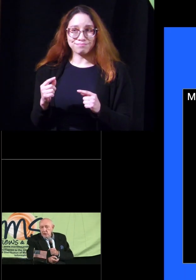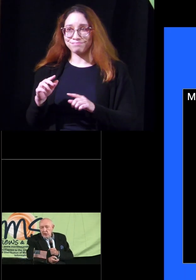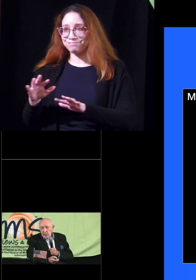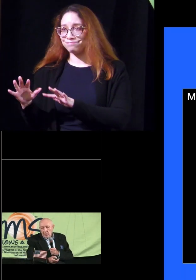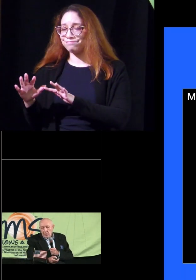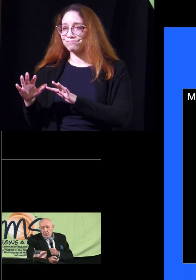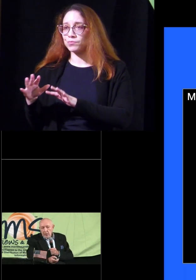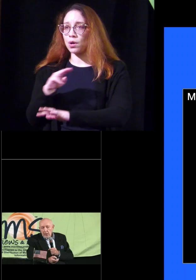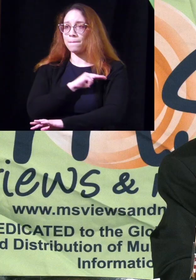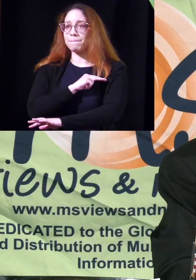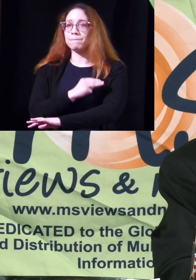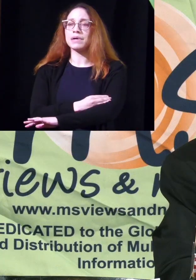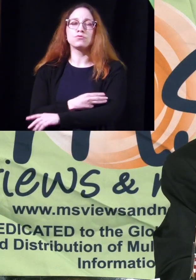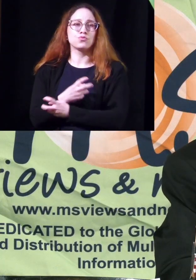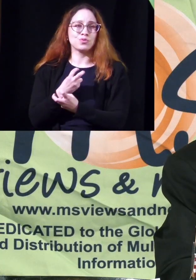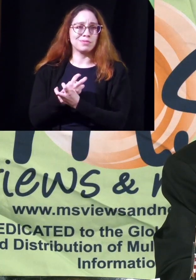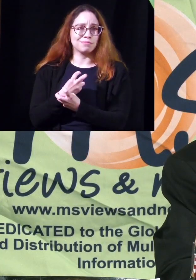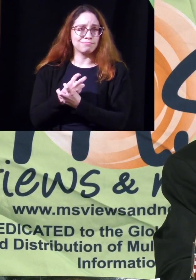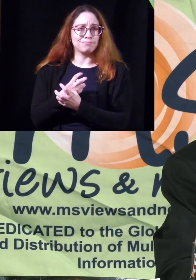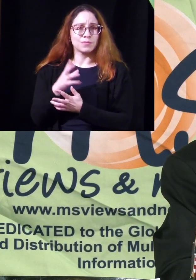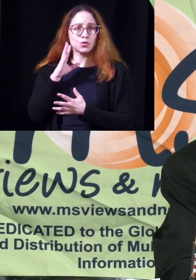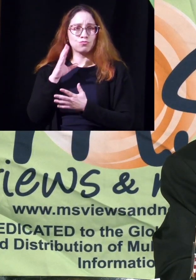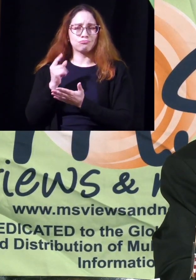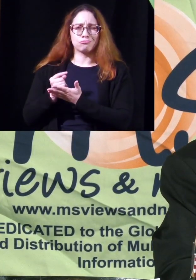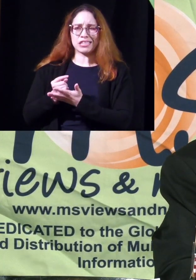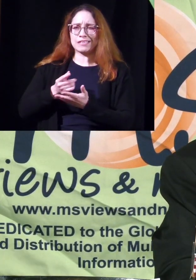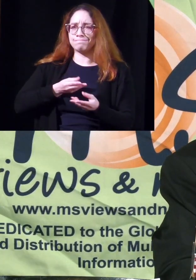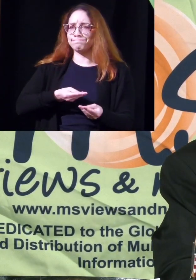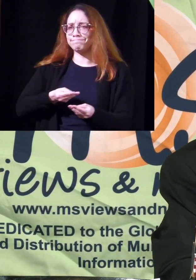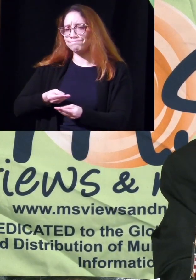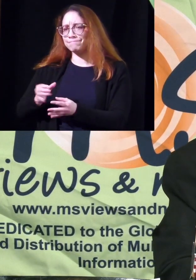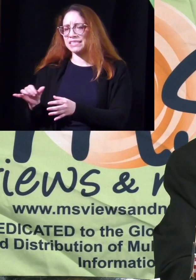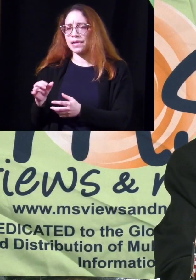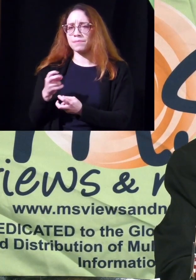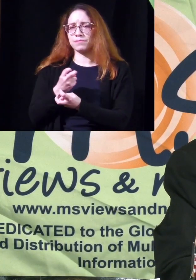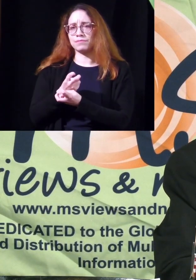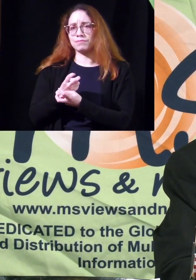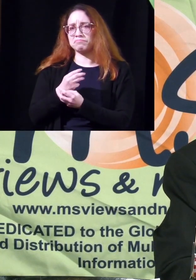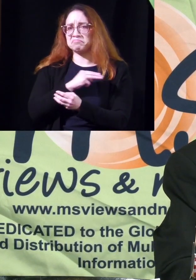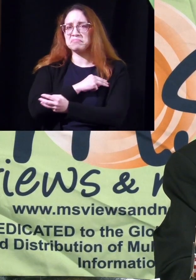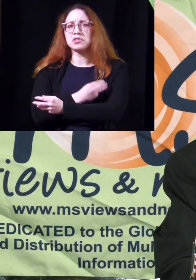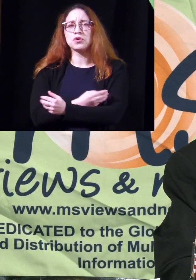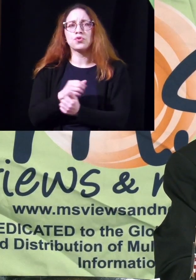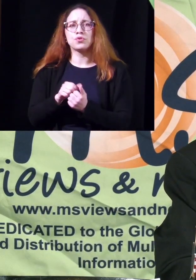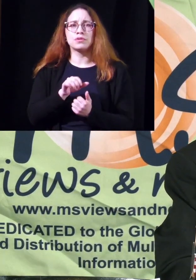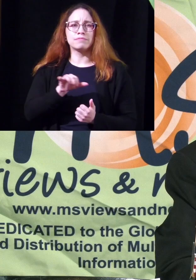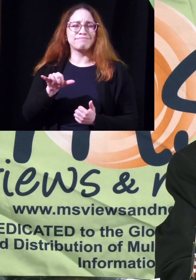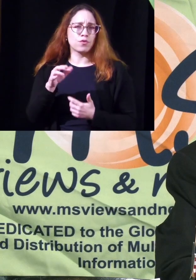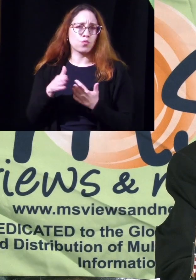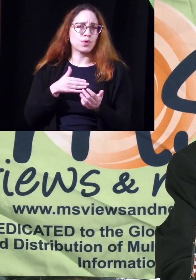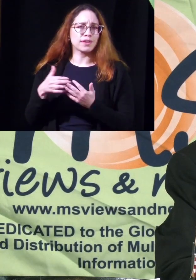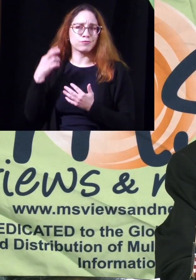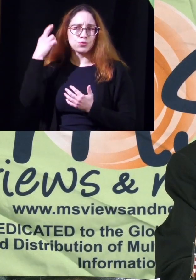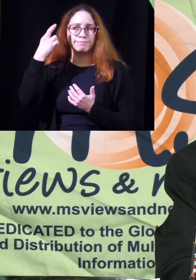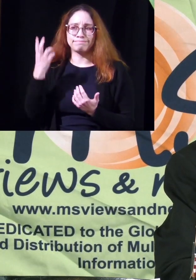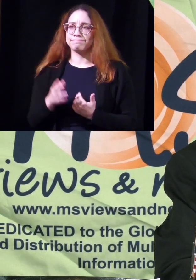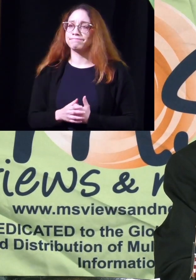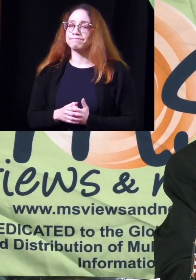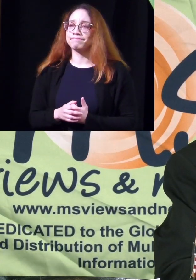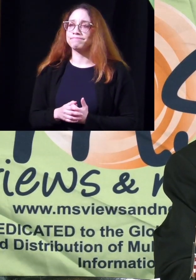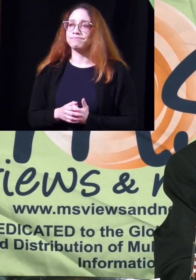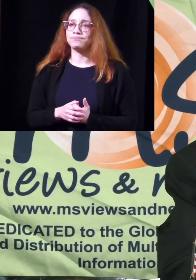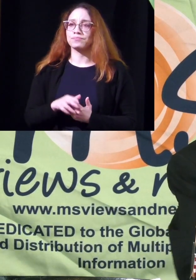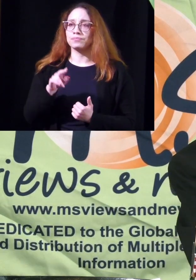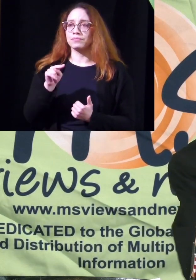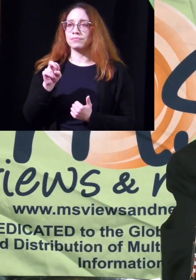all musculoskeletal. And pretty much we treat them the same way as we treat musculoskeletal pain for any other cause. Here's